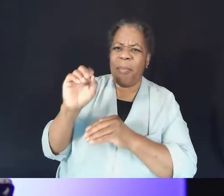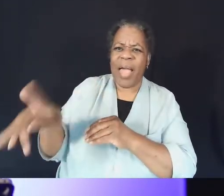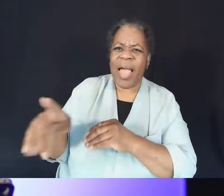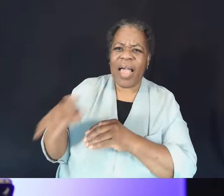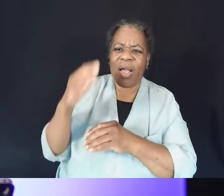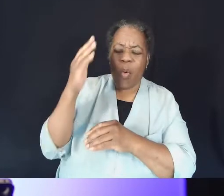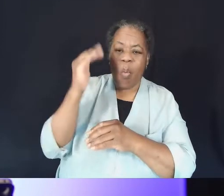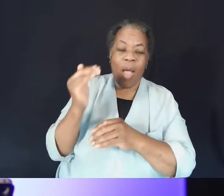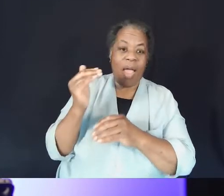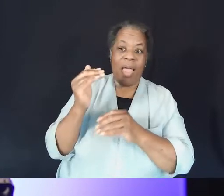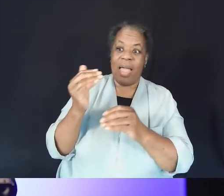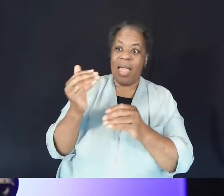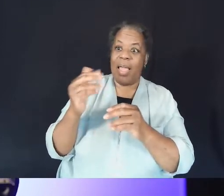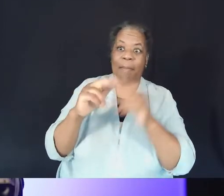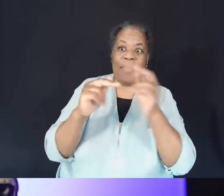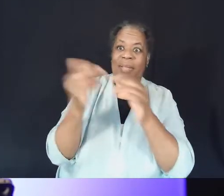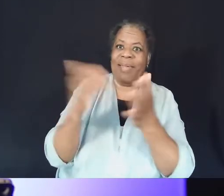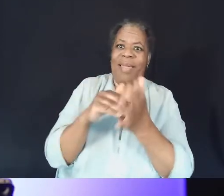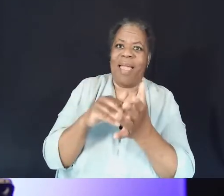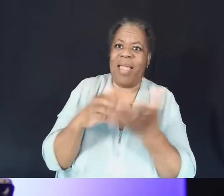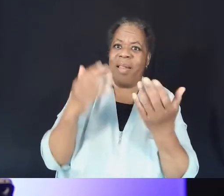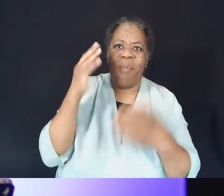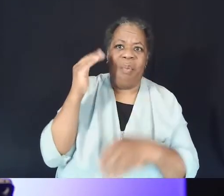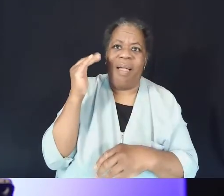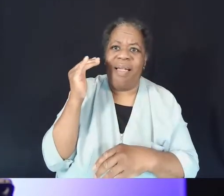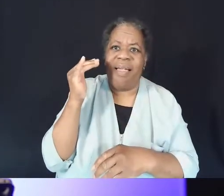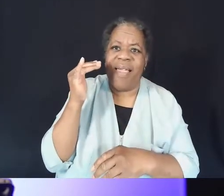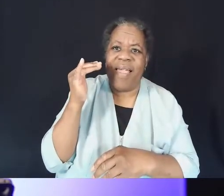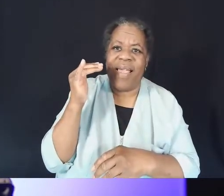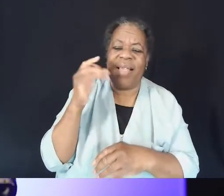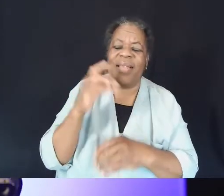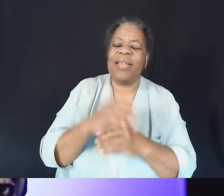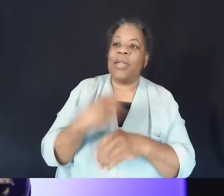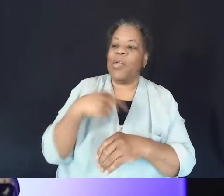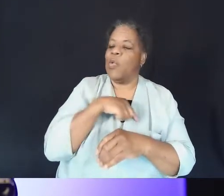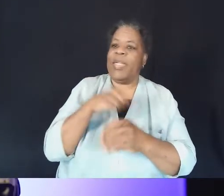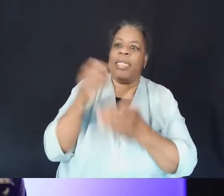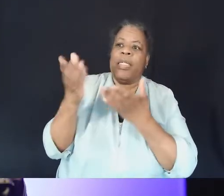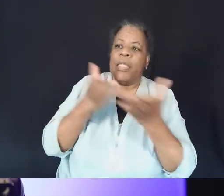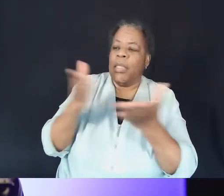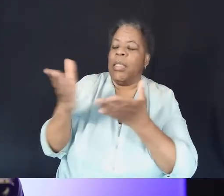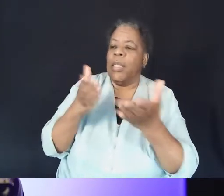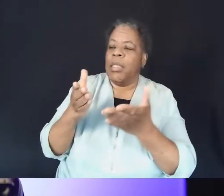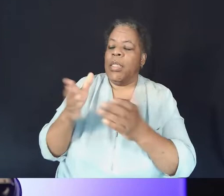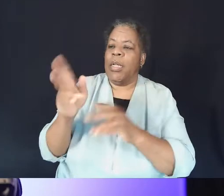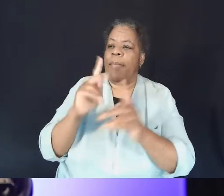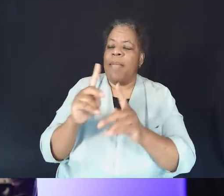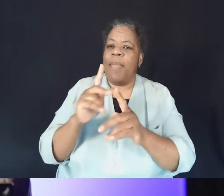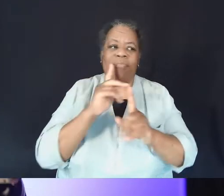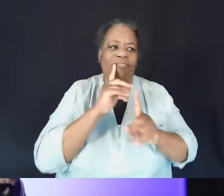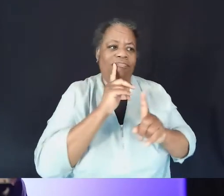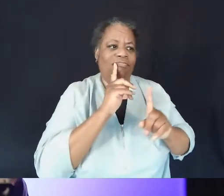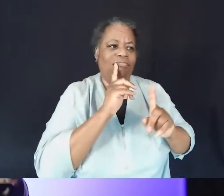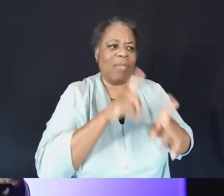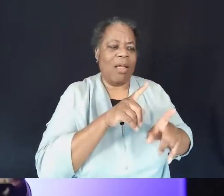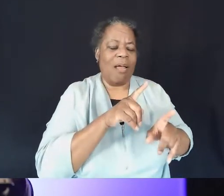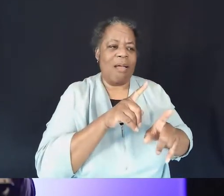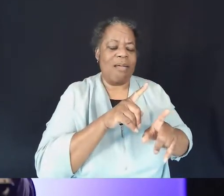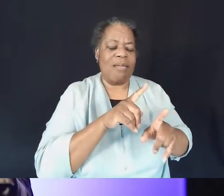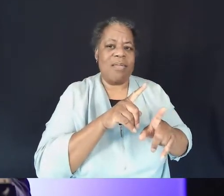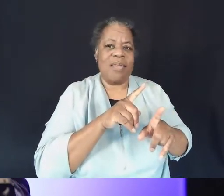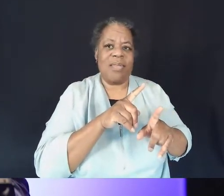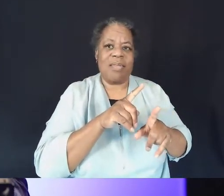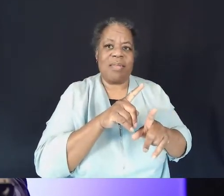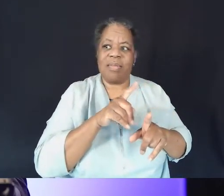rebuild? Throughout our time serving there, people would offer an answer. They would say things like, this